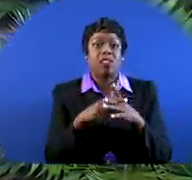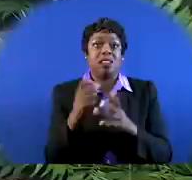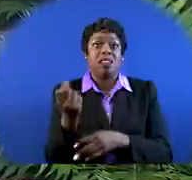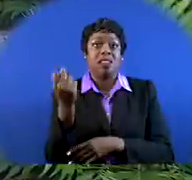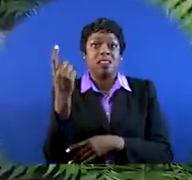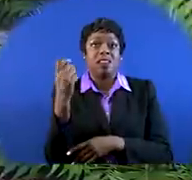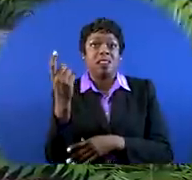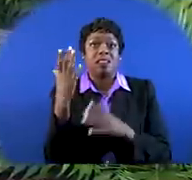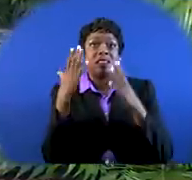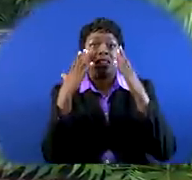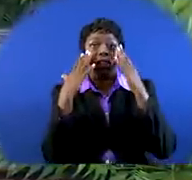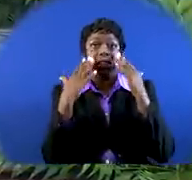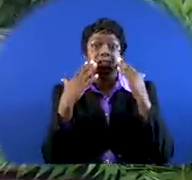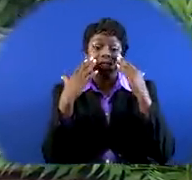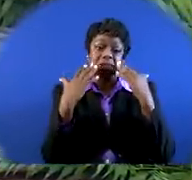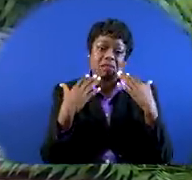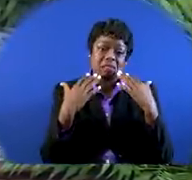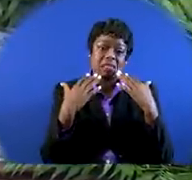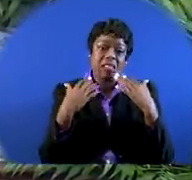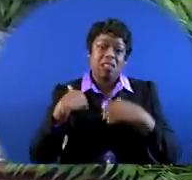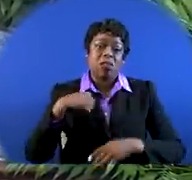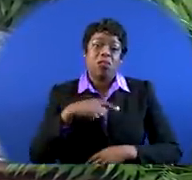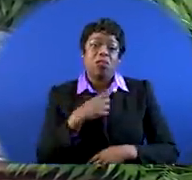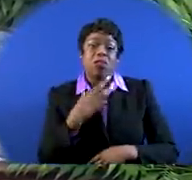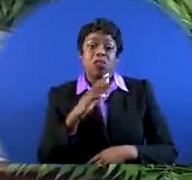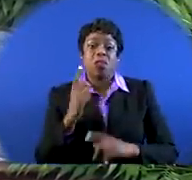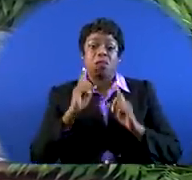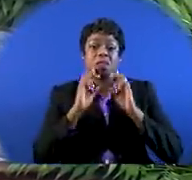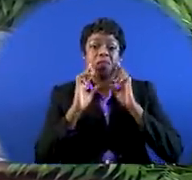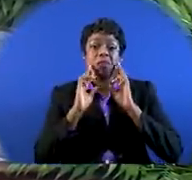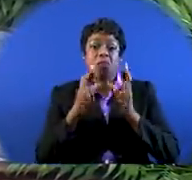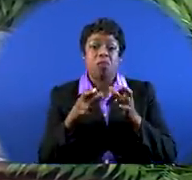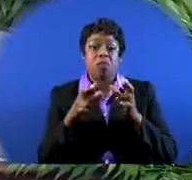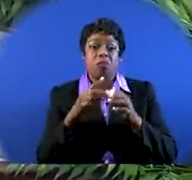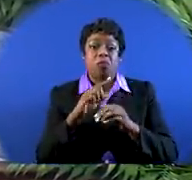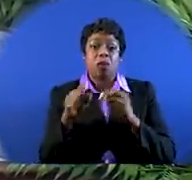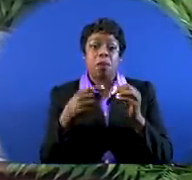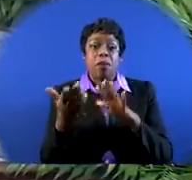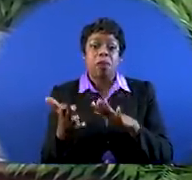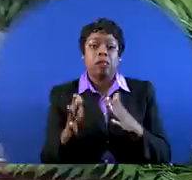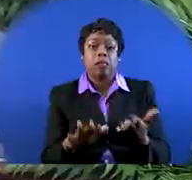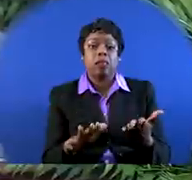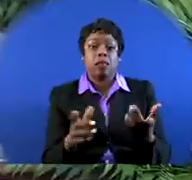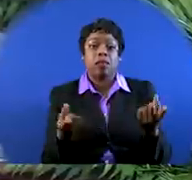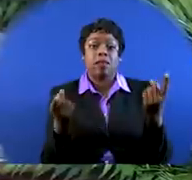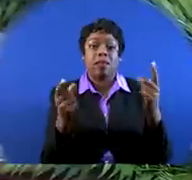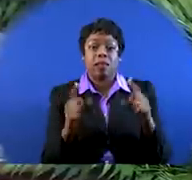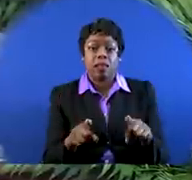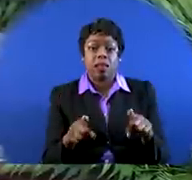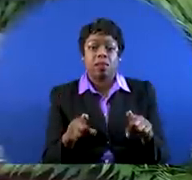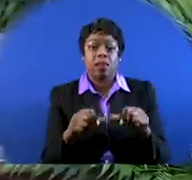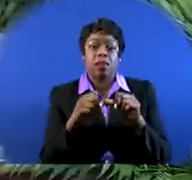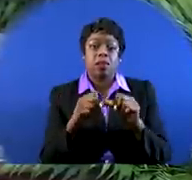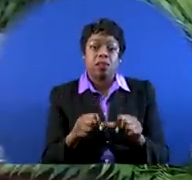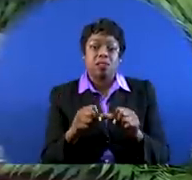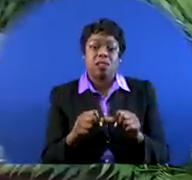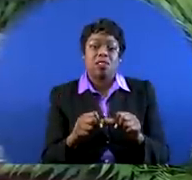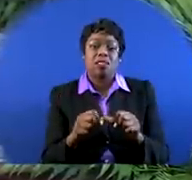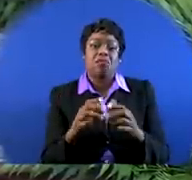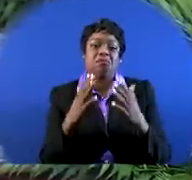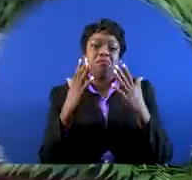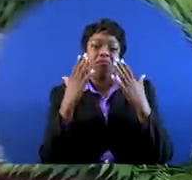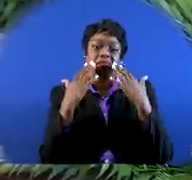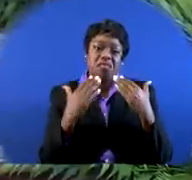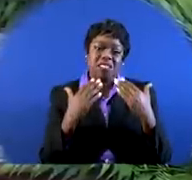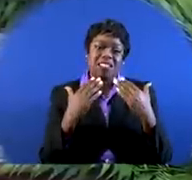As sad as we are when we have to report about death in our midst, let me tell you why I'm still smiling.